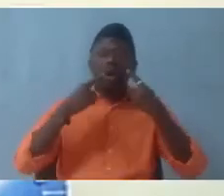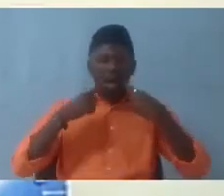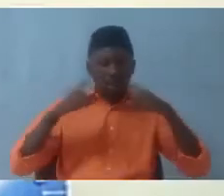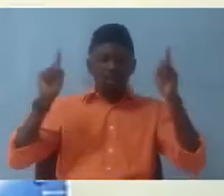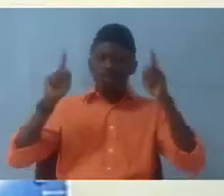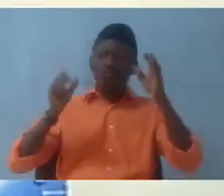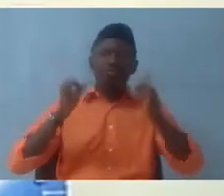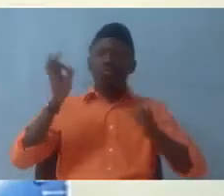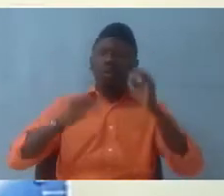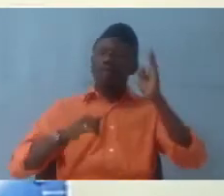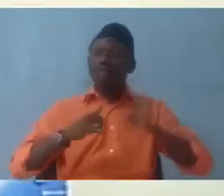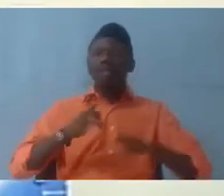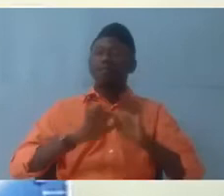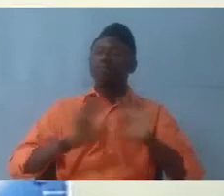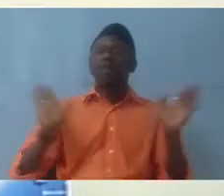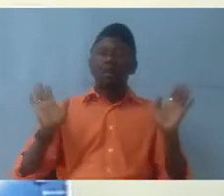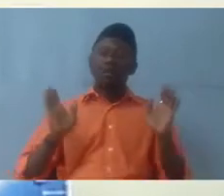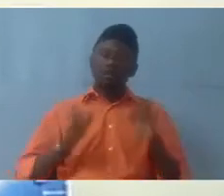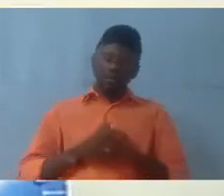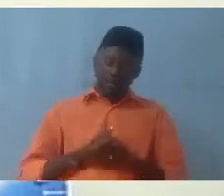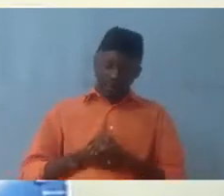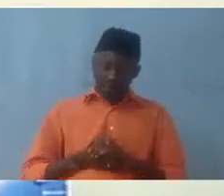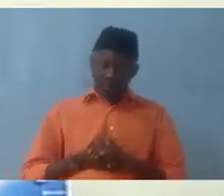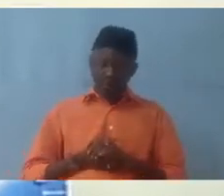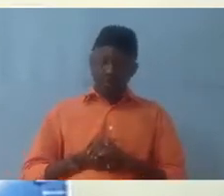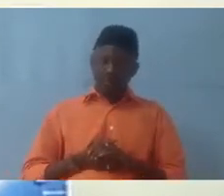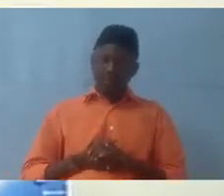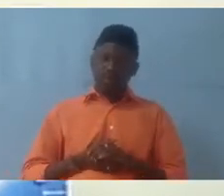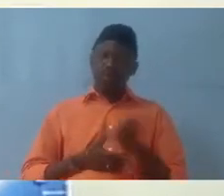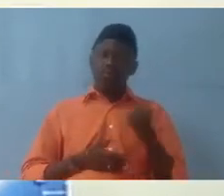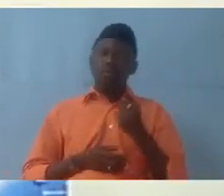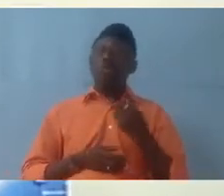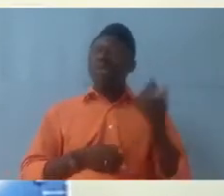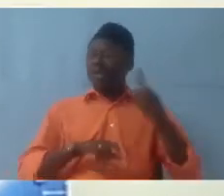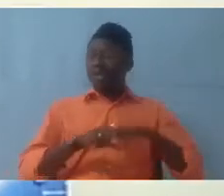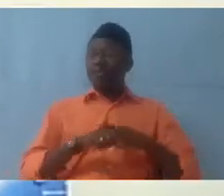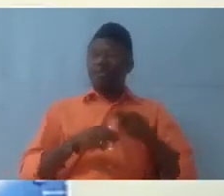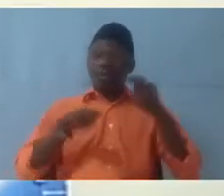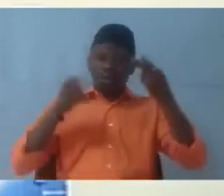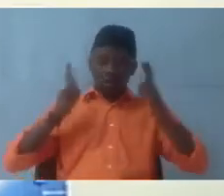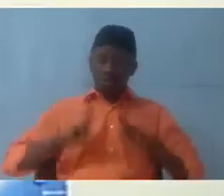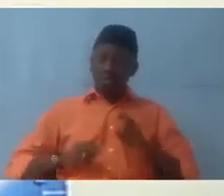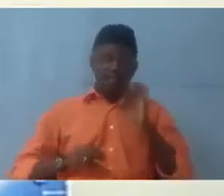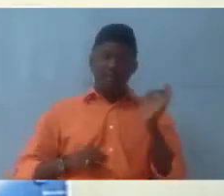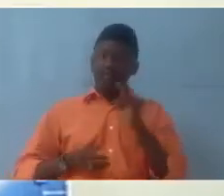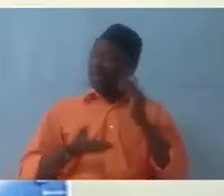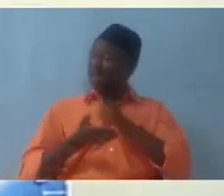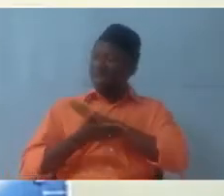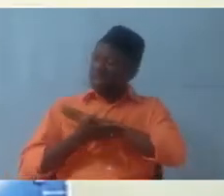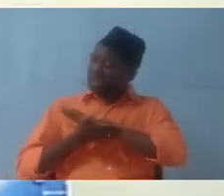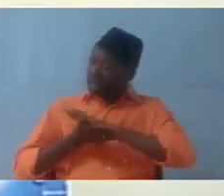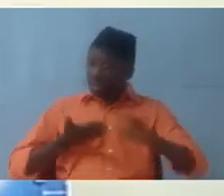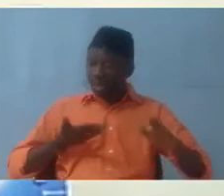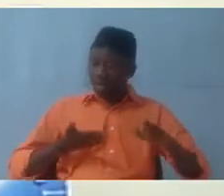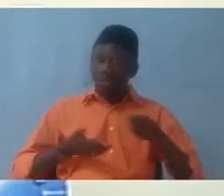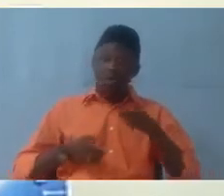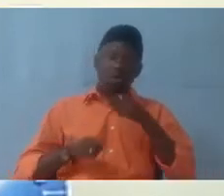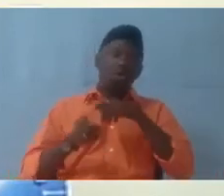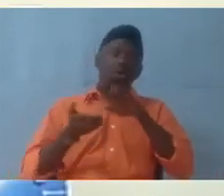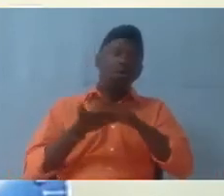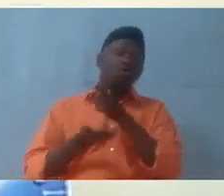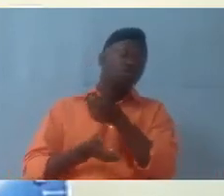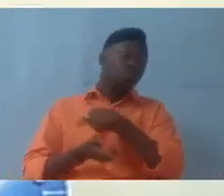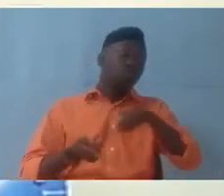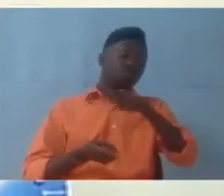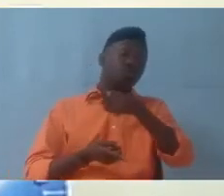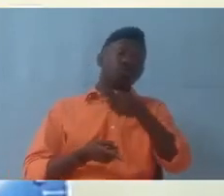mom lañ tumal tewutone way ñu continuer dogal. Because there was a law, the law is very clear on those situations. Ndax loi